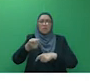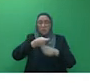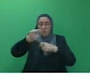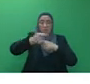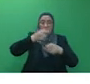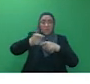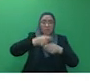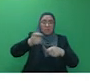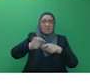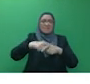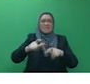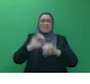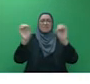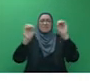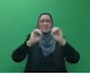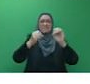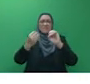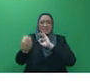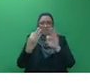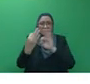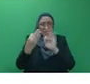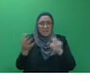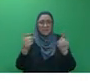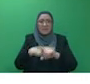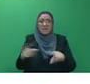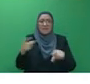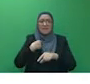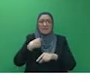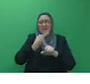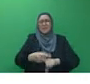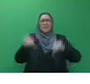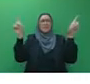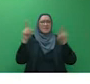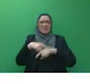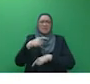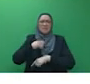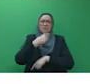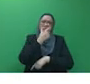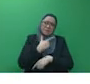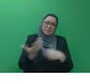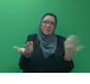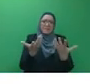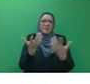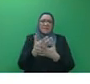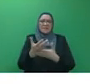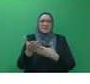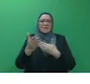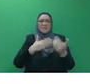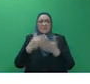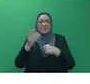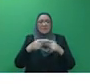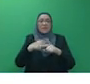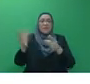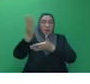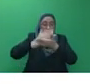with no live feedback so to speak you know but hey we were watching it was quite you know the situation is very gloomy and you